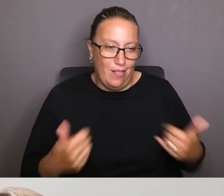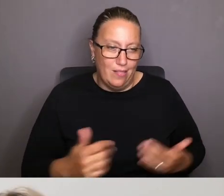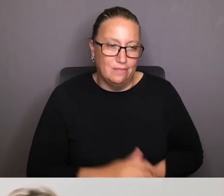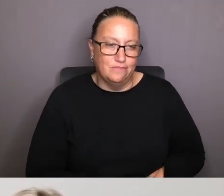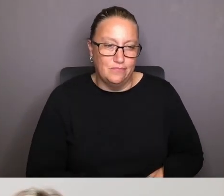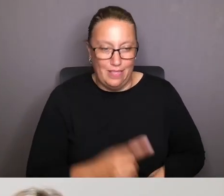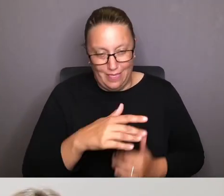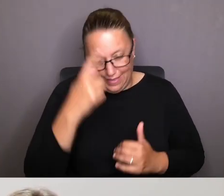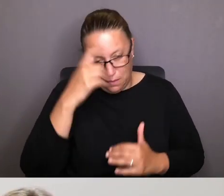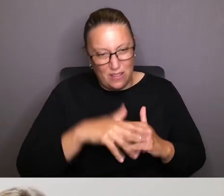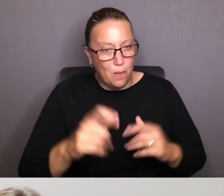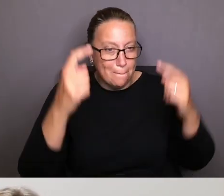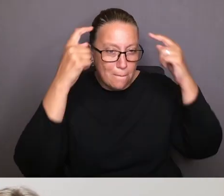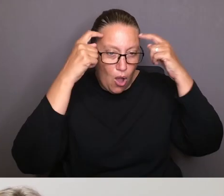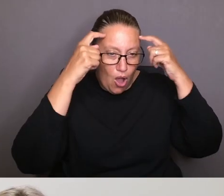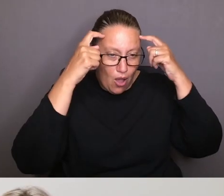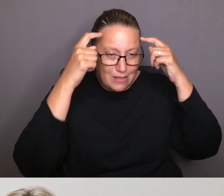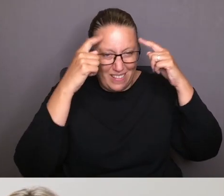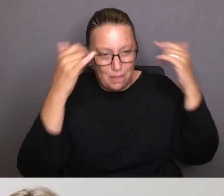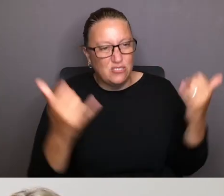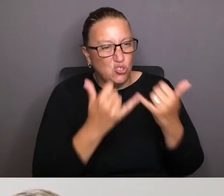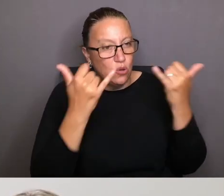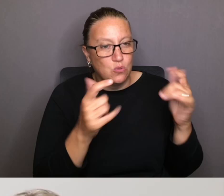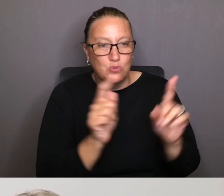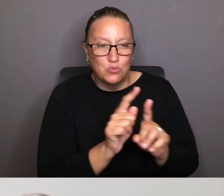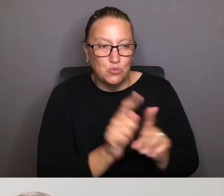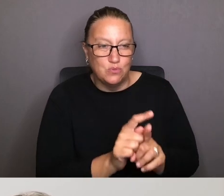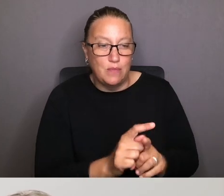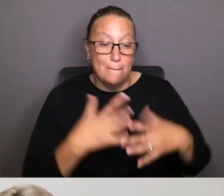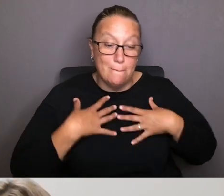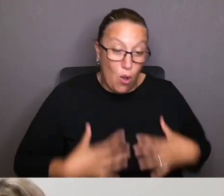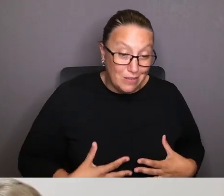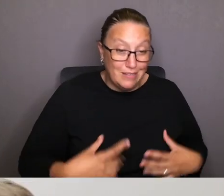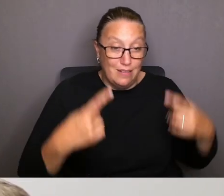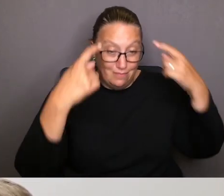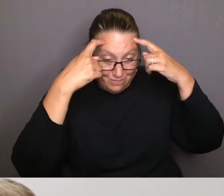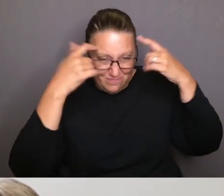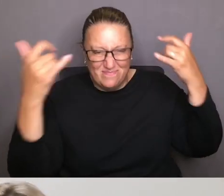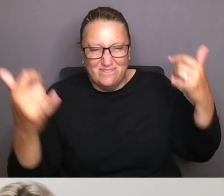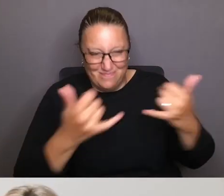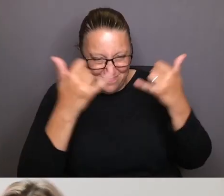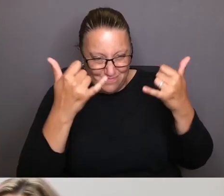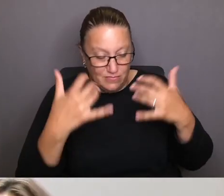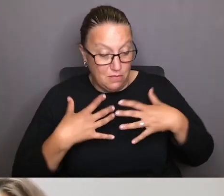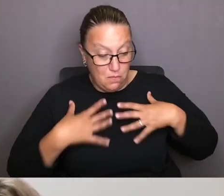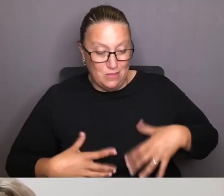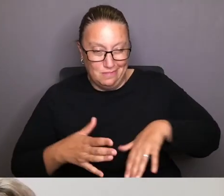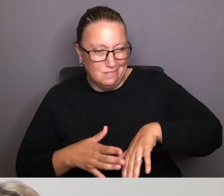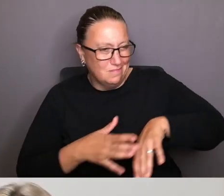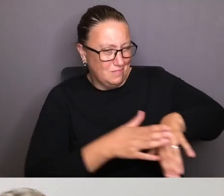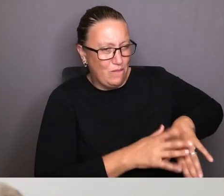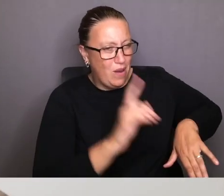is so much more than that. So we're thinking about the mind and we're thinking about socially. So thinking about the body, the mind